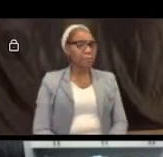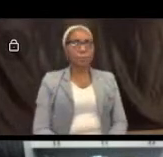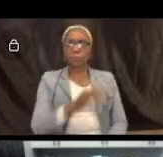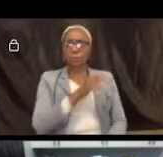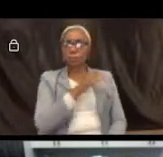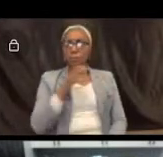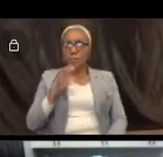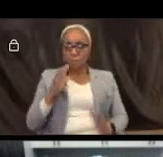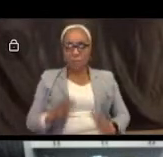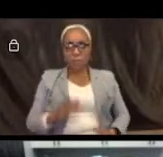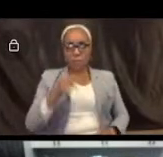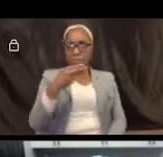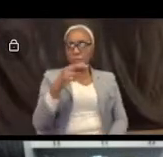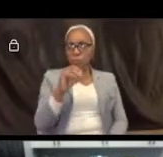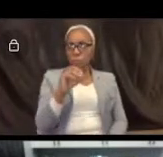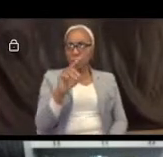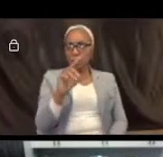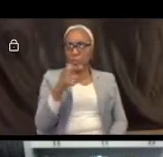Commissioner Hodge?